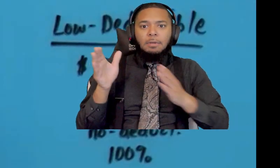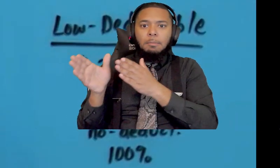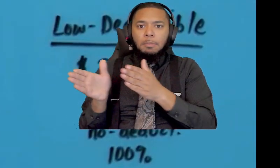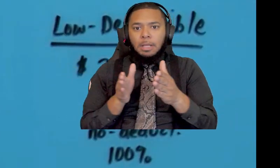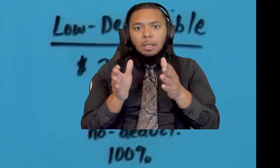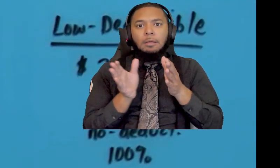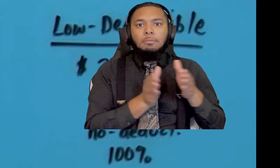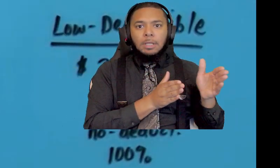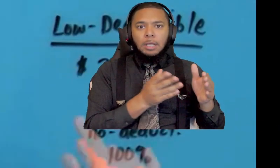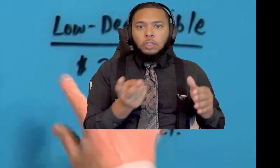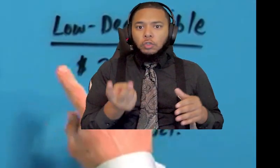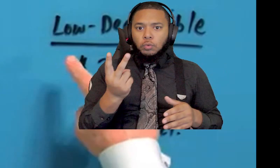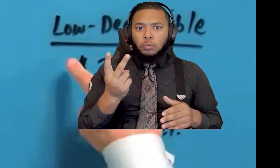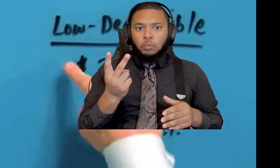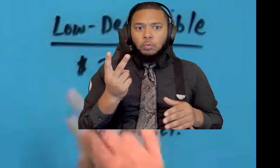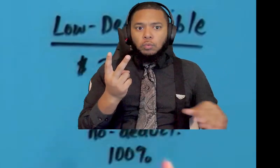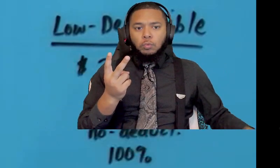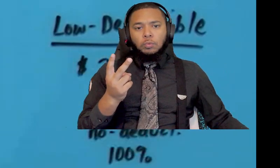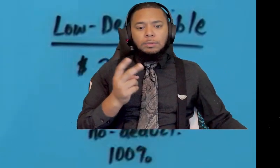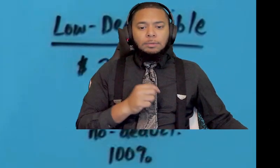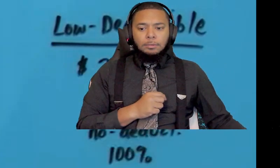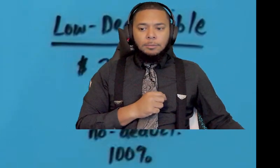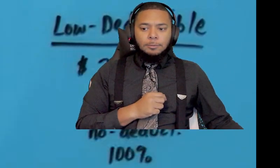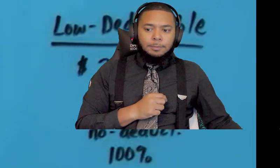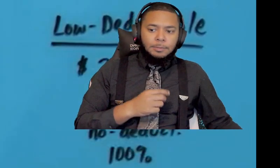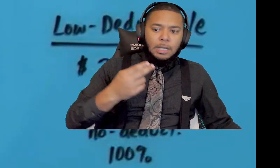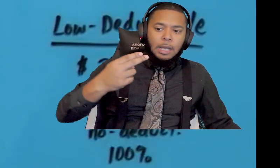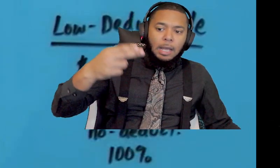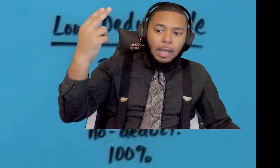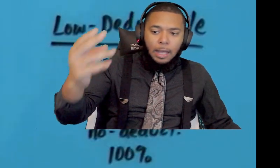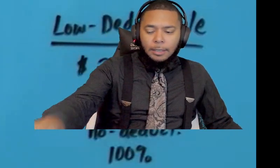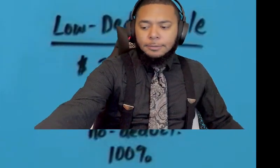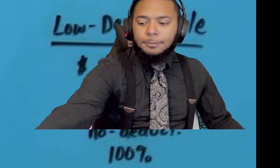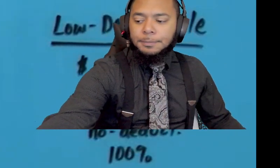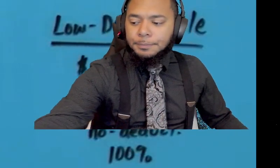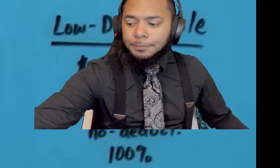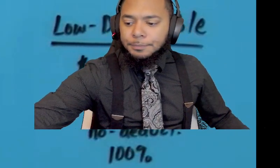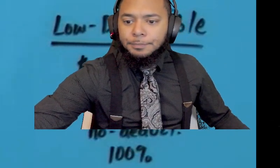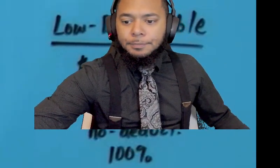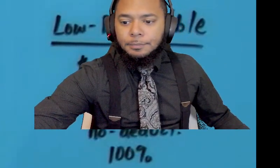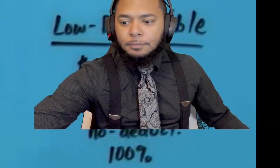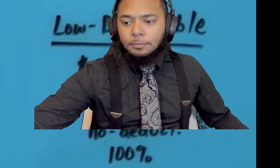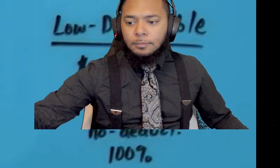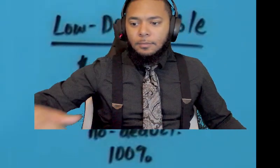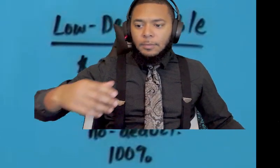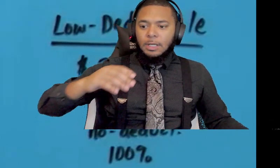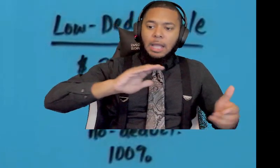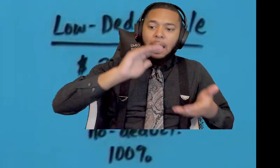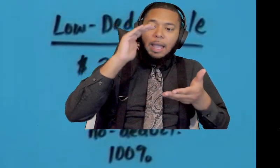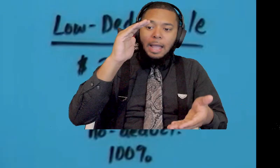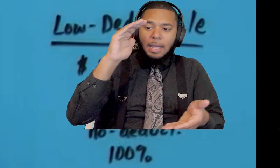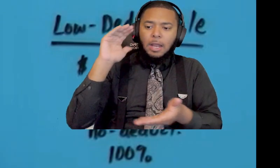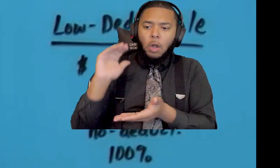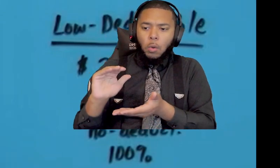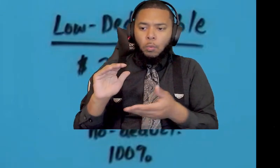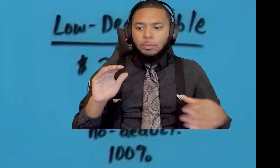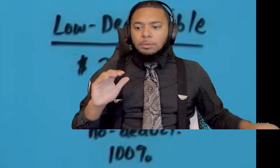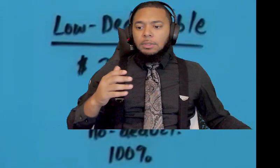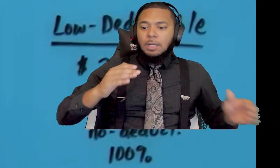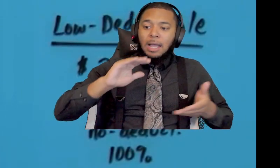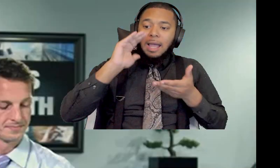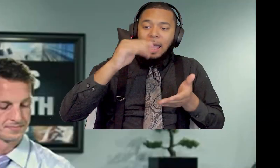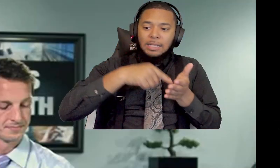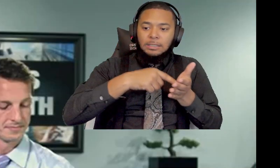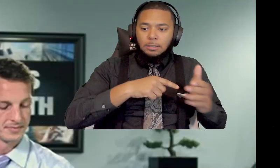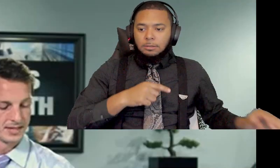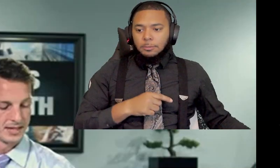a high deductible plan and a low deductible plan let's talk about what that means a high deductible